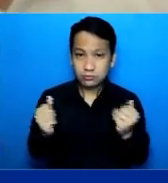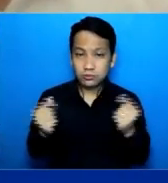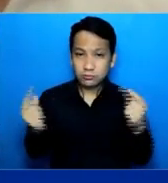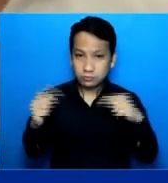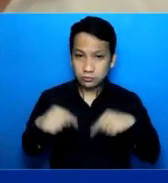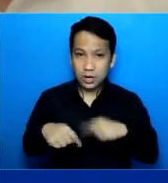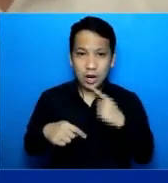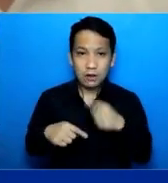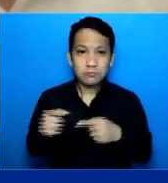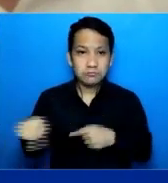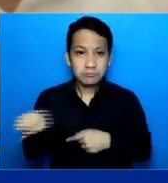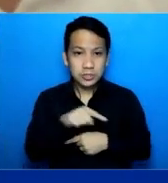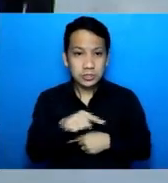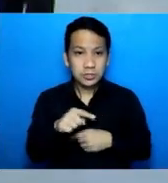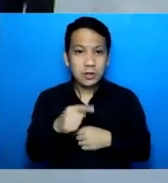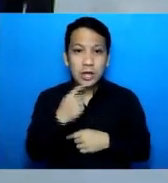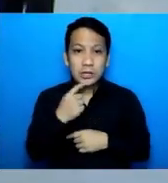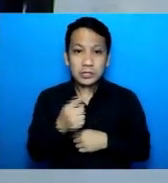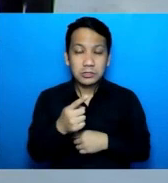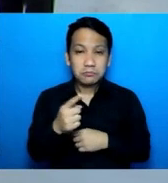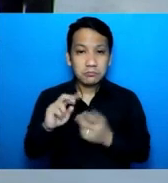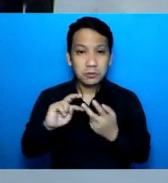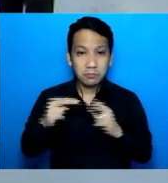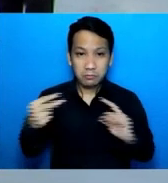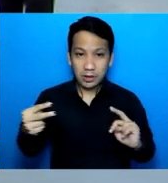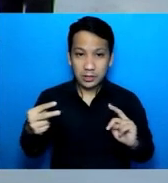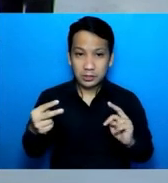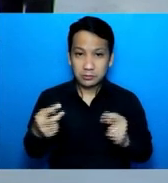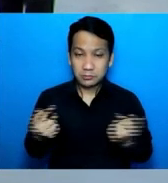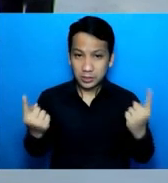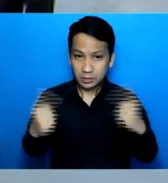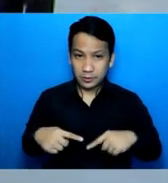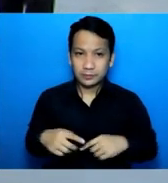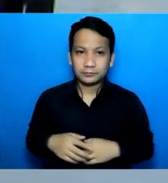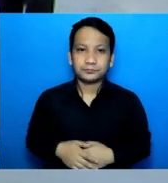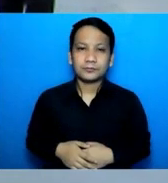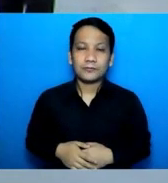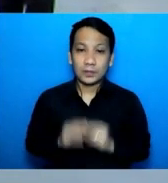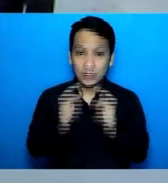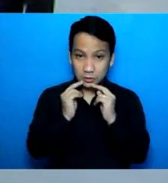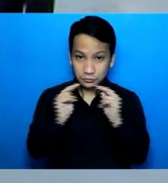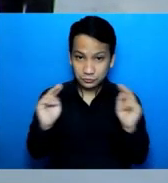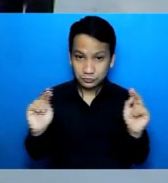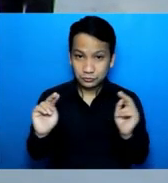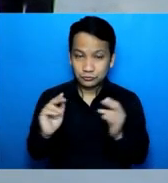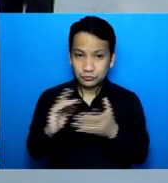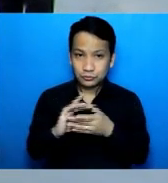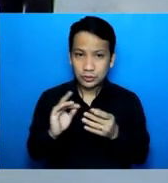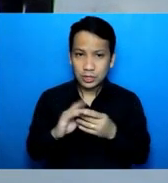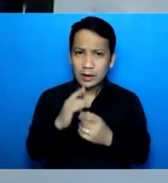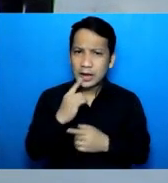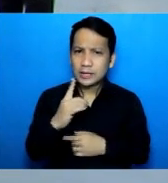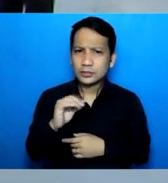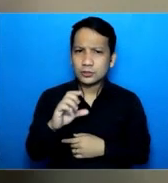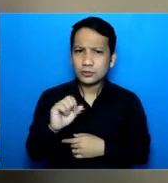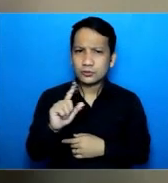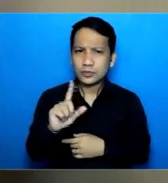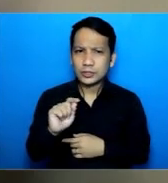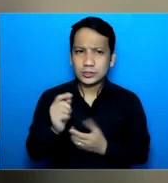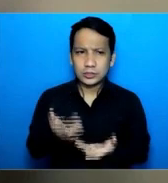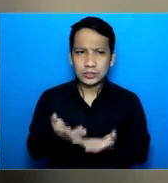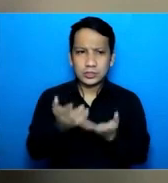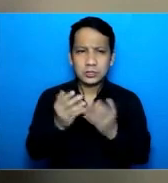the variant enters. So the big story naman sa One News, sinabi DOST Vaccine Experts Panel